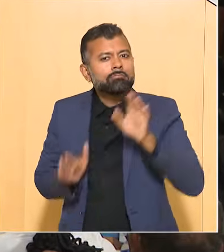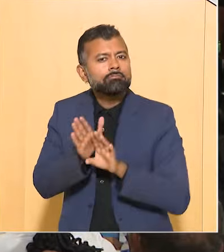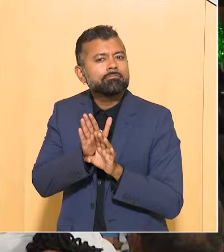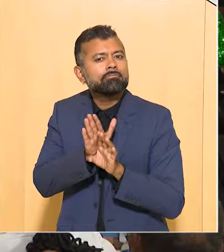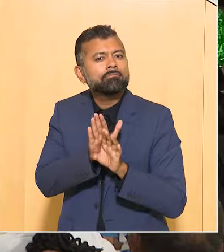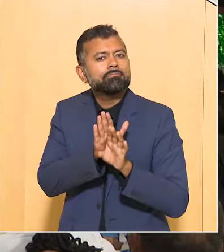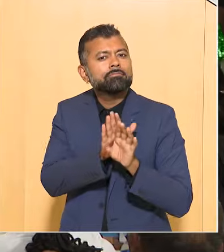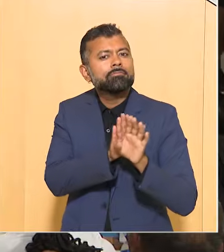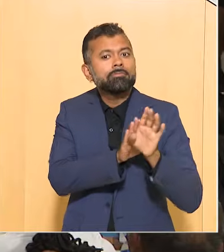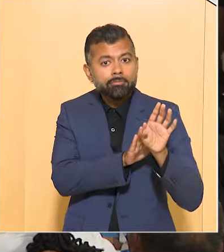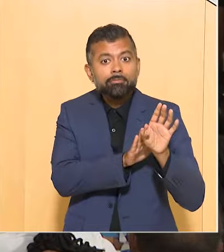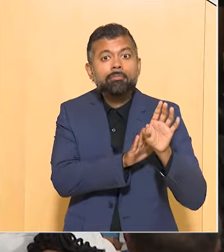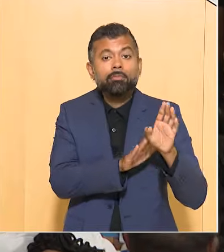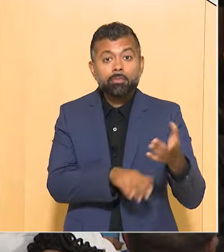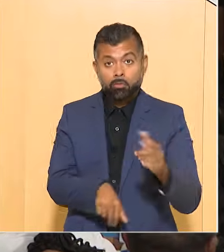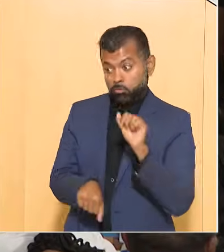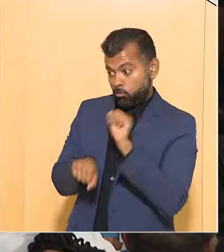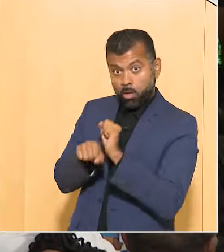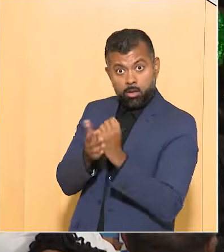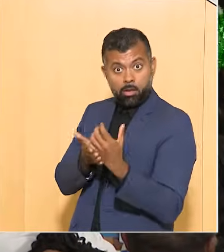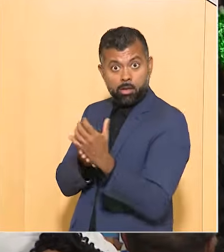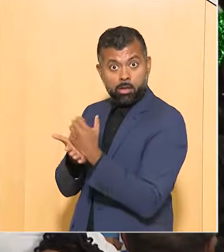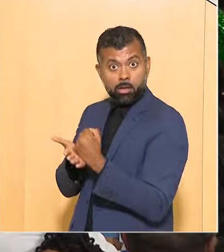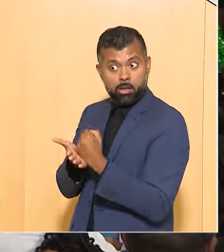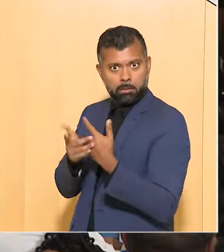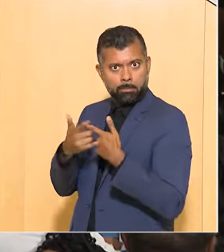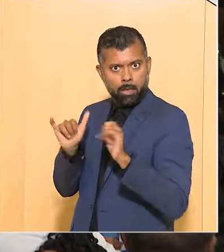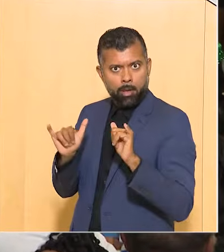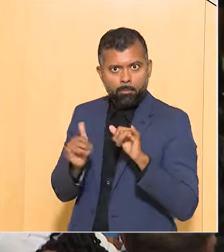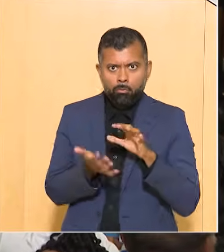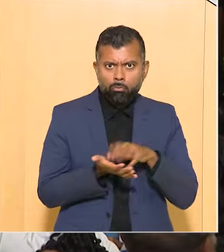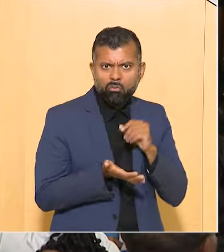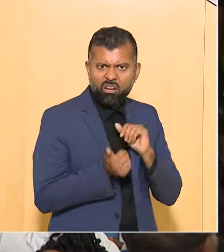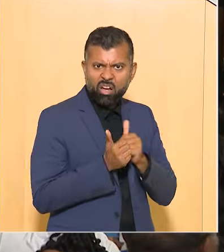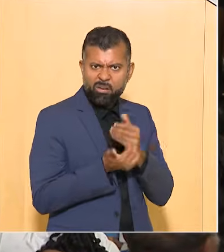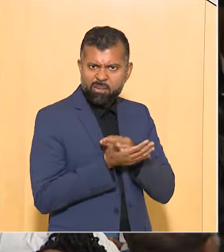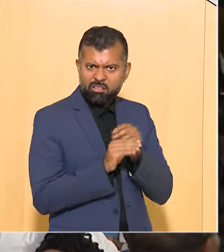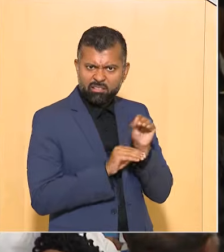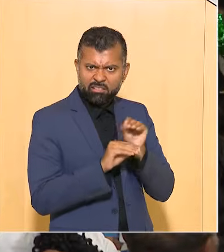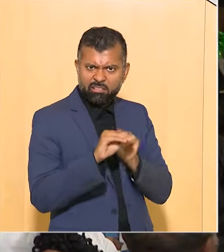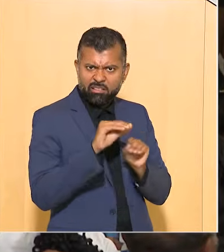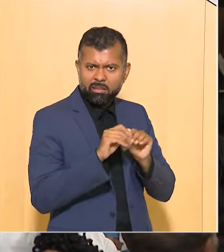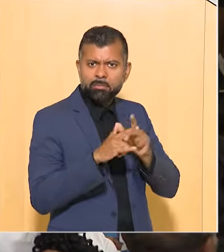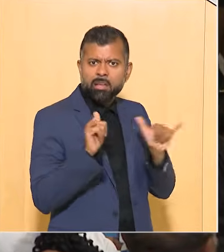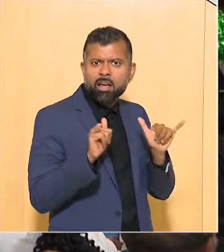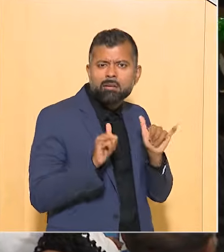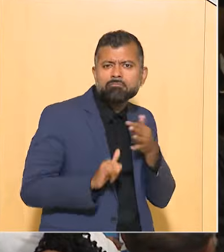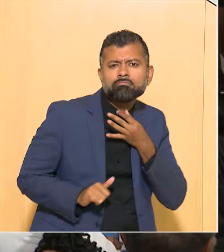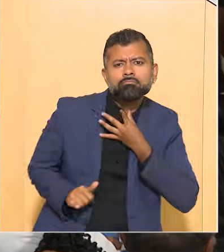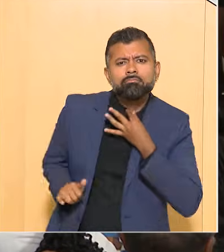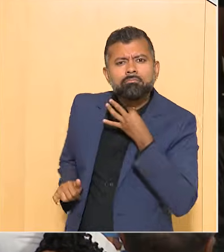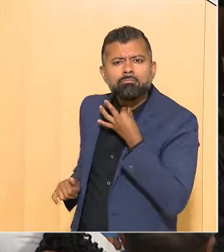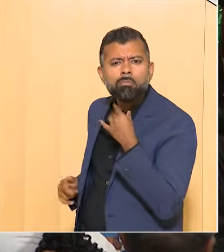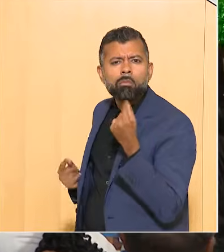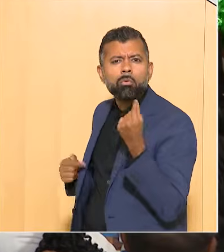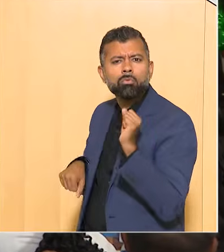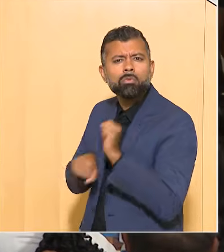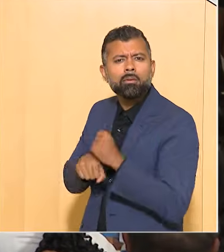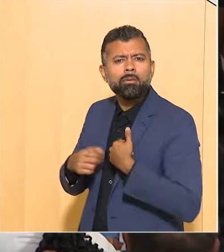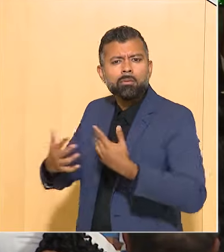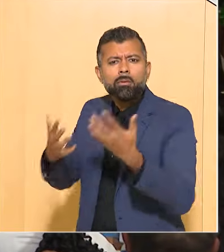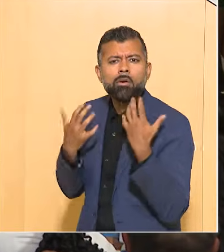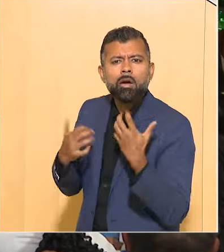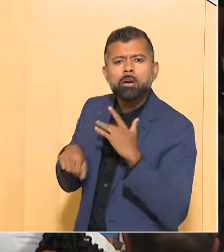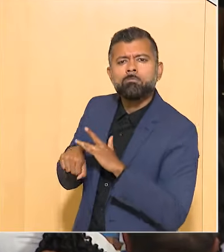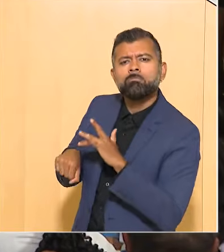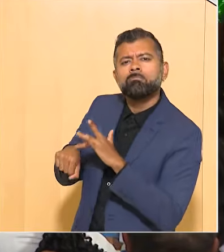do, exploring future careers, and giving back to their community. They are banking on their future, and Mayor Bowser, we are banking with